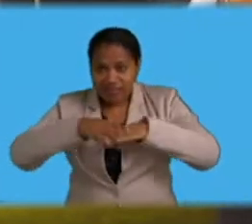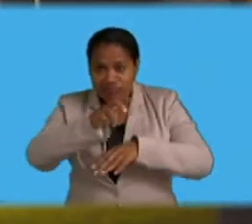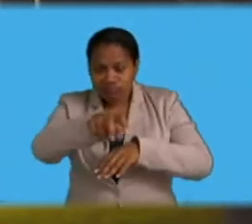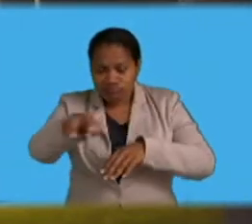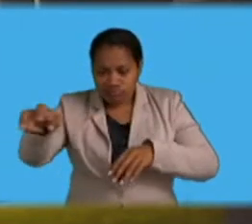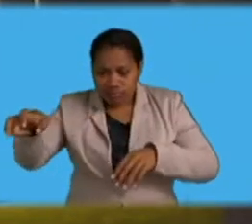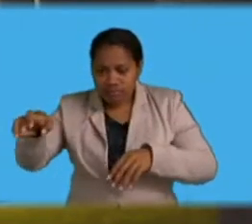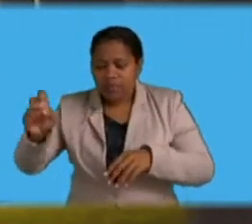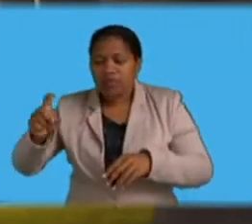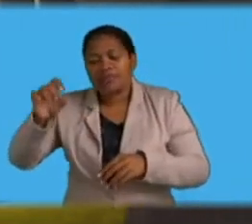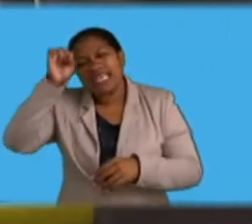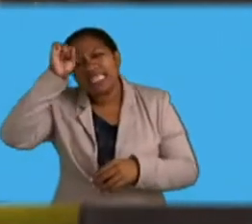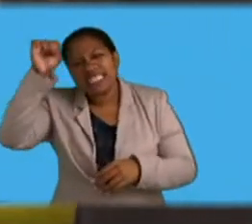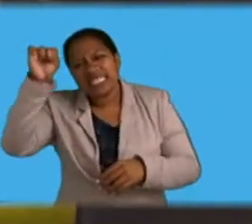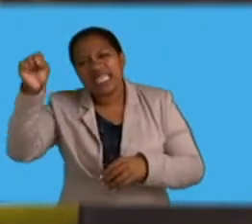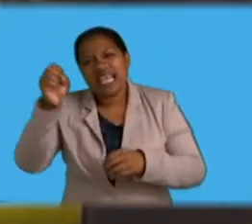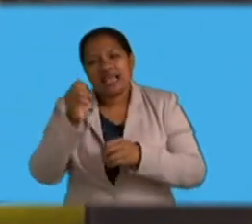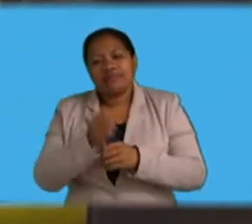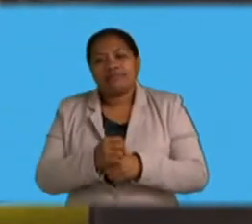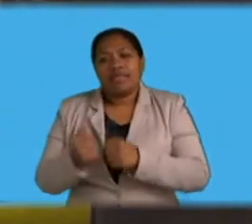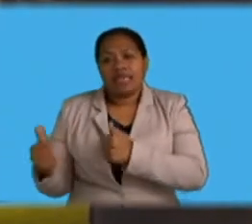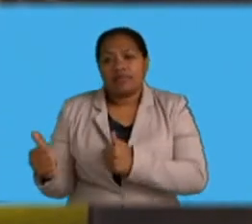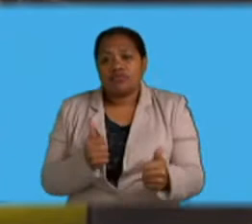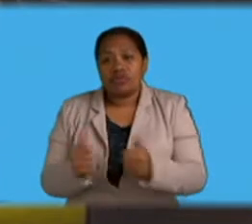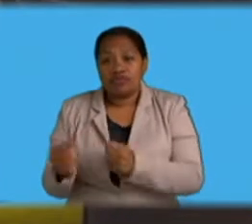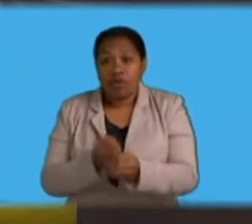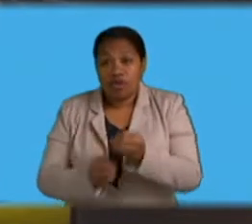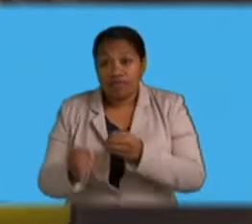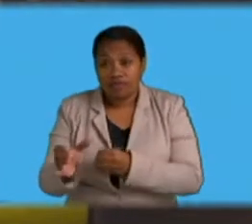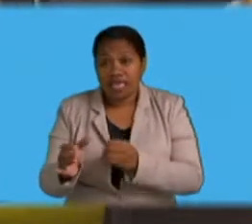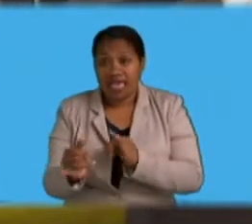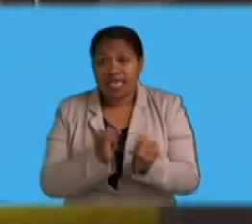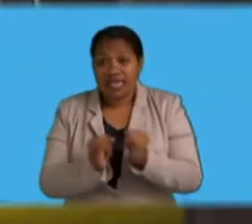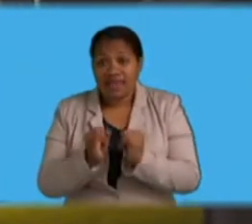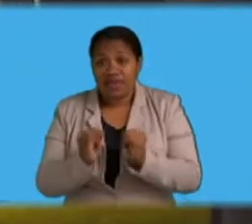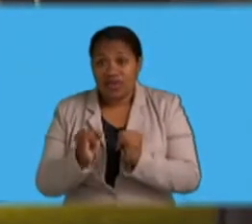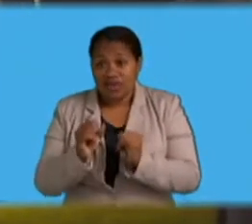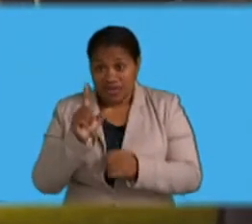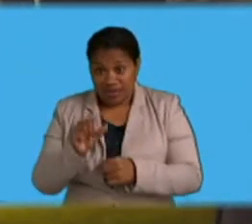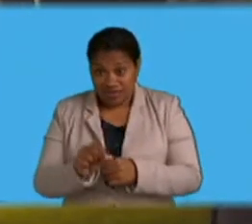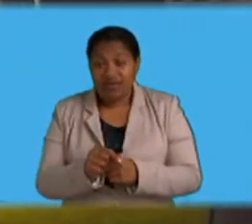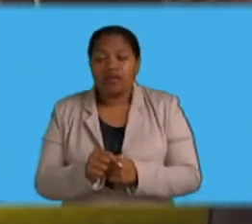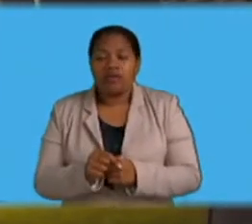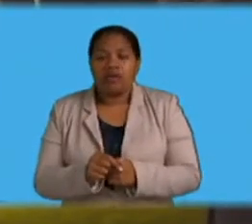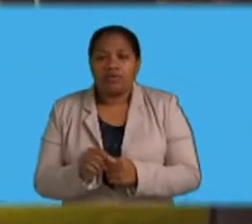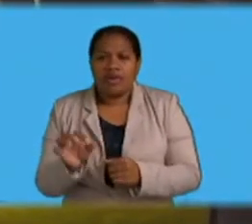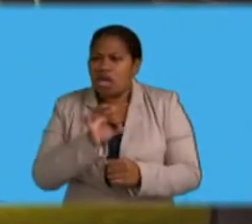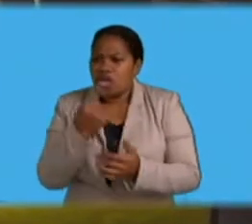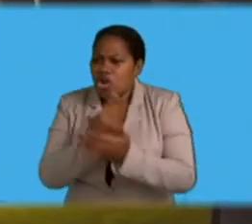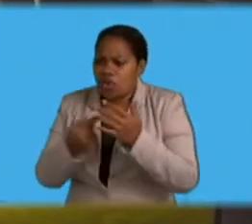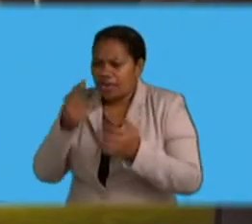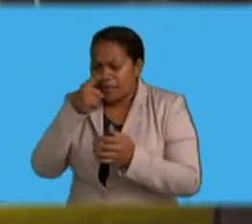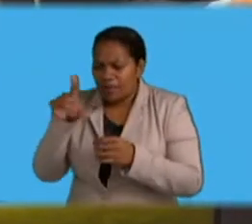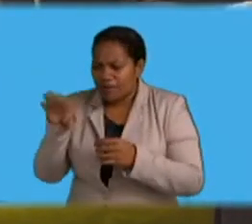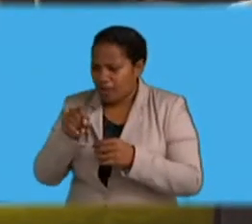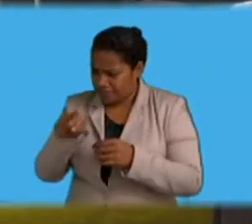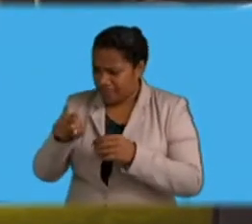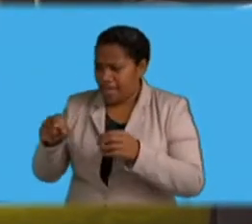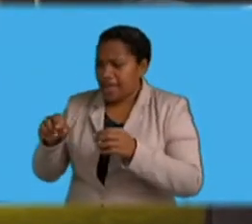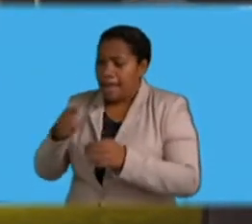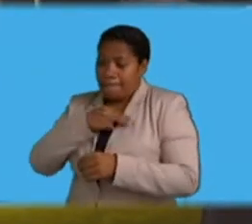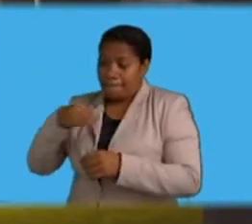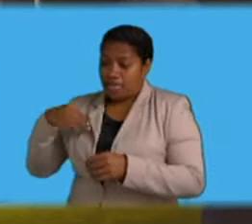say, senior administrative officer interviews are going to be conducted, they don't only have people from that ministry to actually sit on the